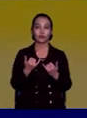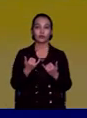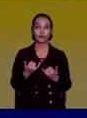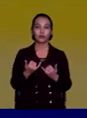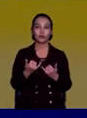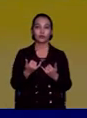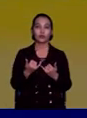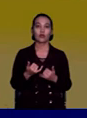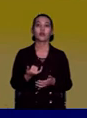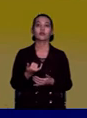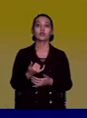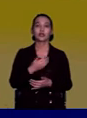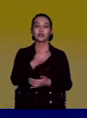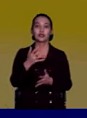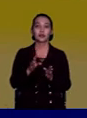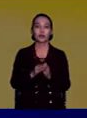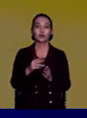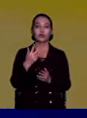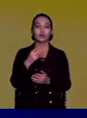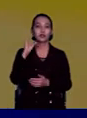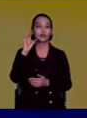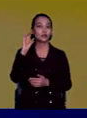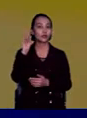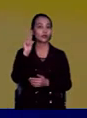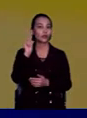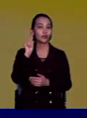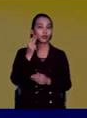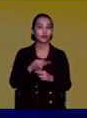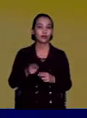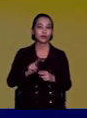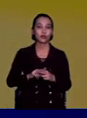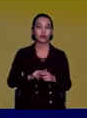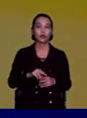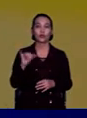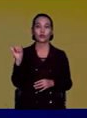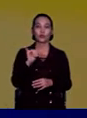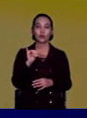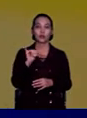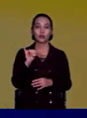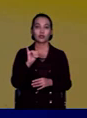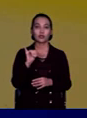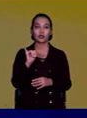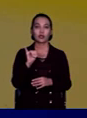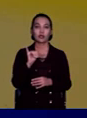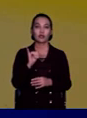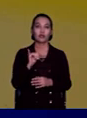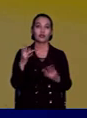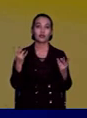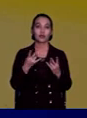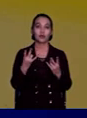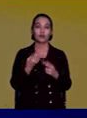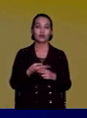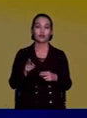bilan 3-sinfda o'qiyotganligimiz uchun perimetrini topishda ko'paytirish amalidan ham foydalanamiz. Buning